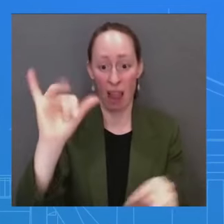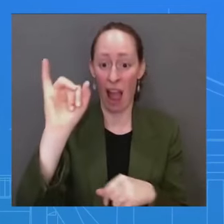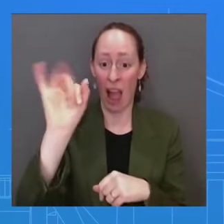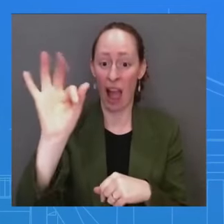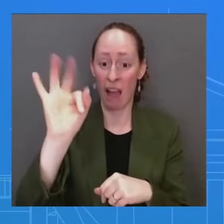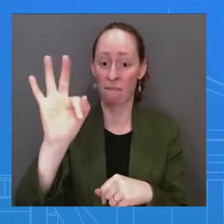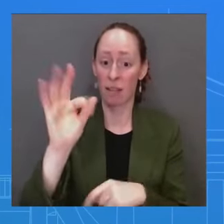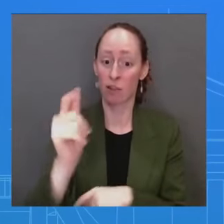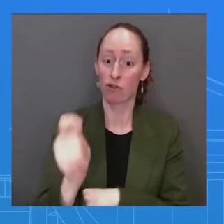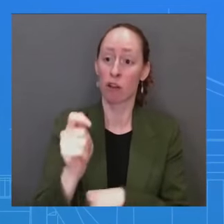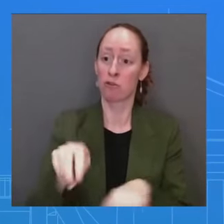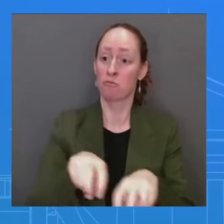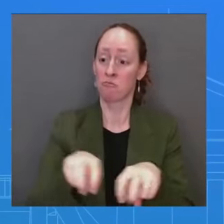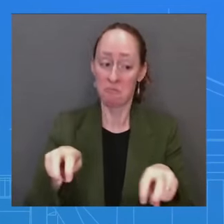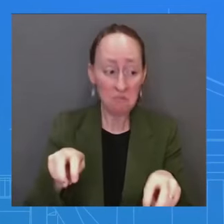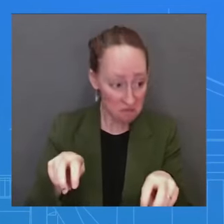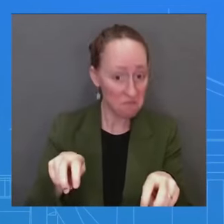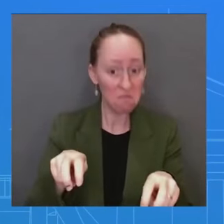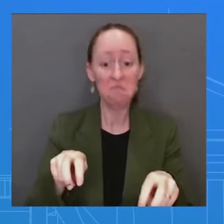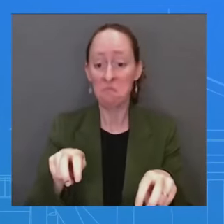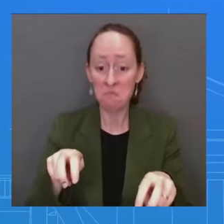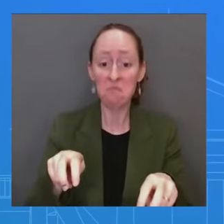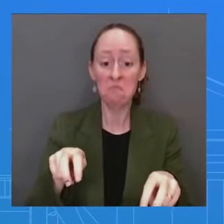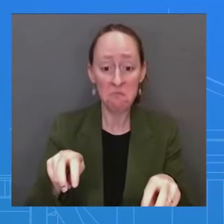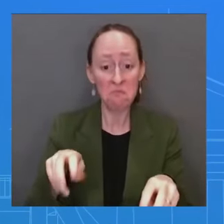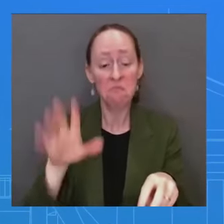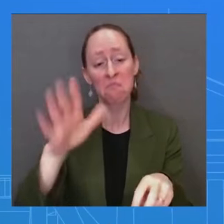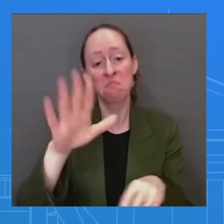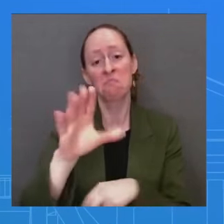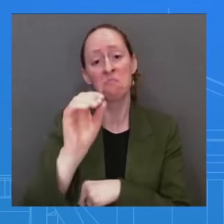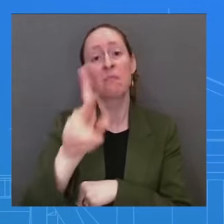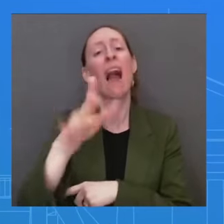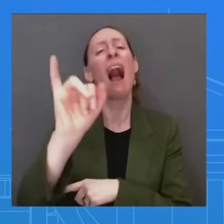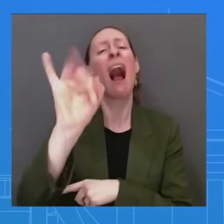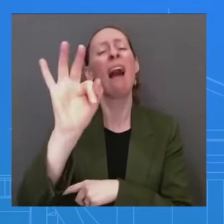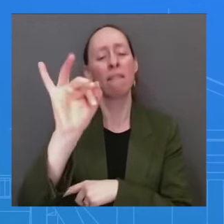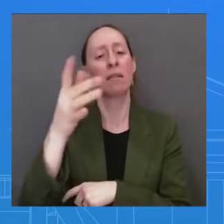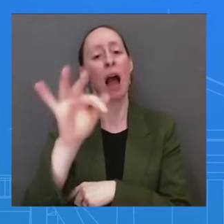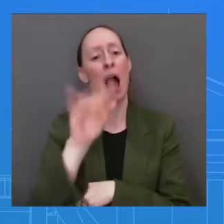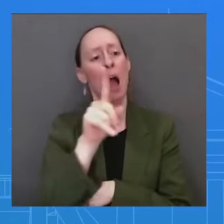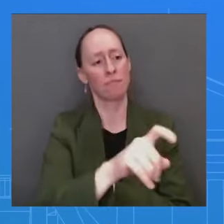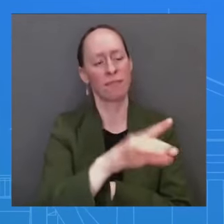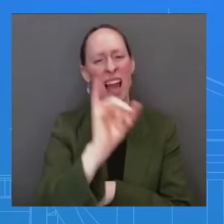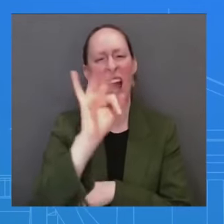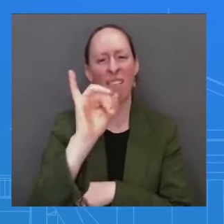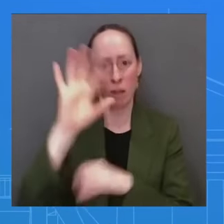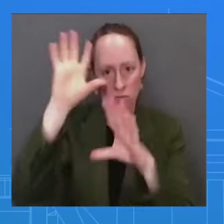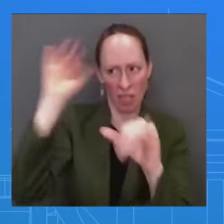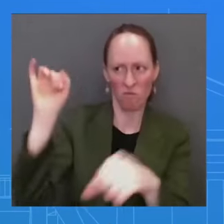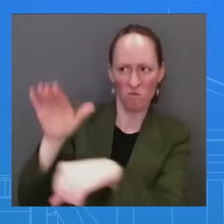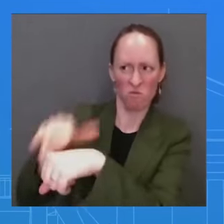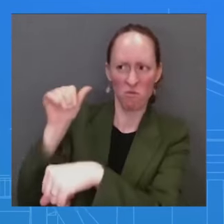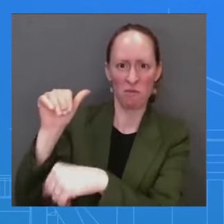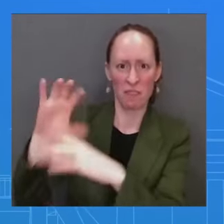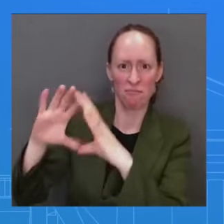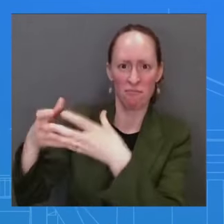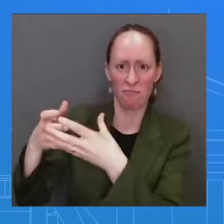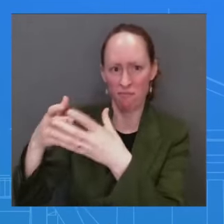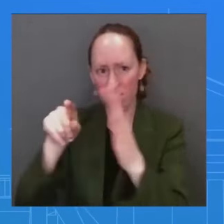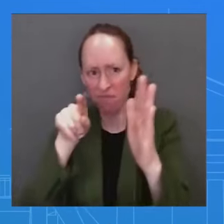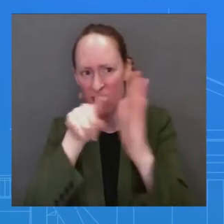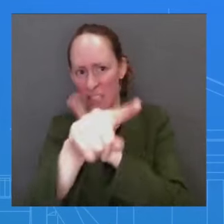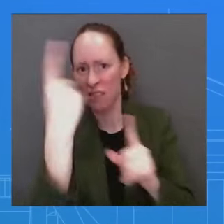have a rival assassinated by SEAL Team 6. I'm assuming the president Biden does not agree with that idea. What are